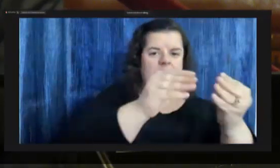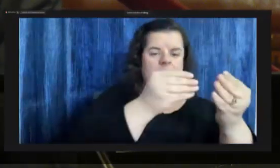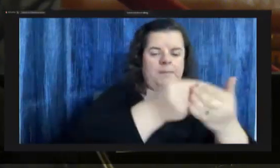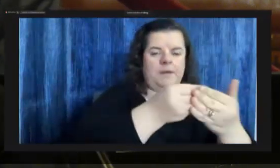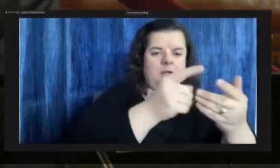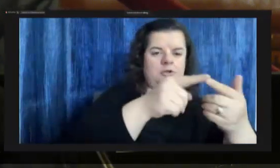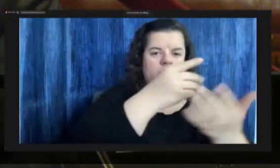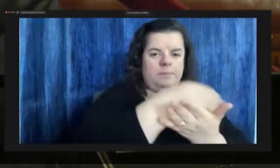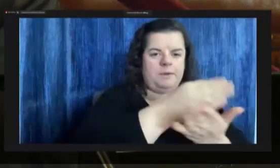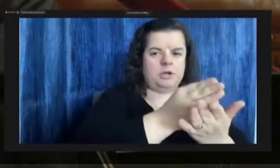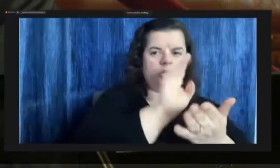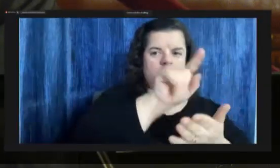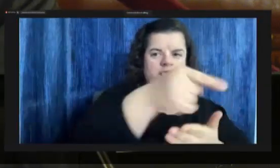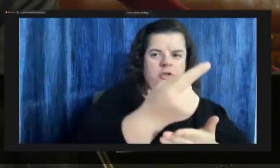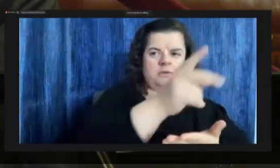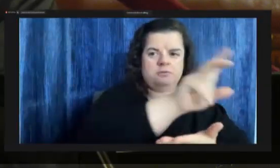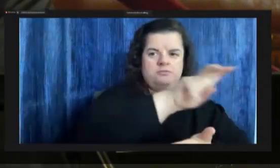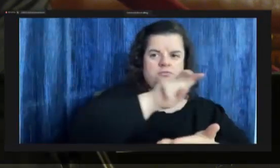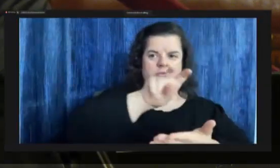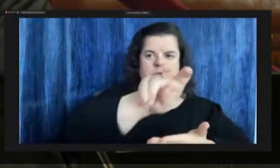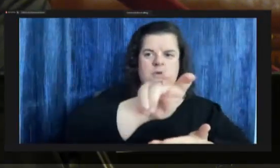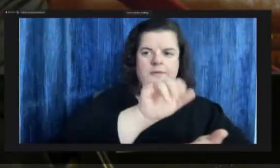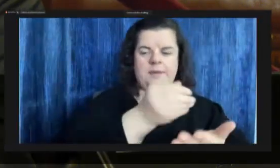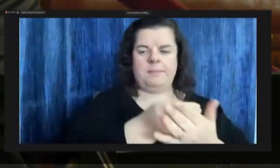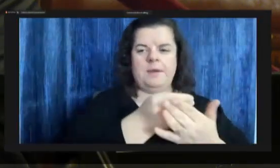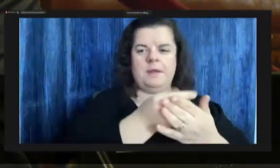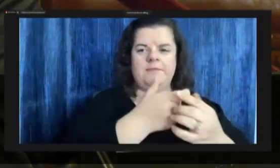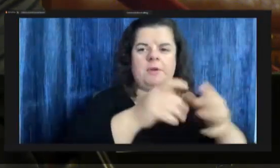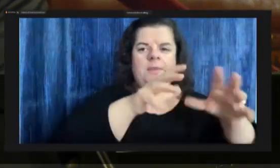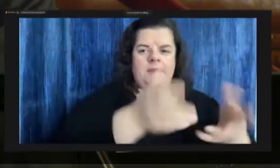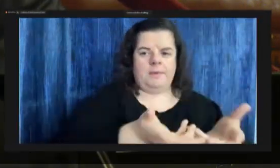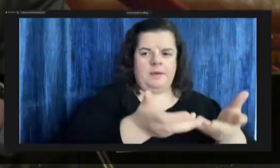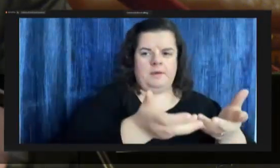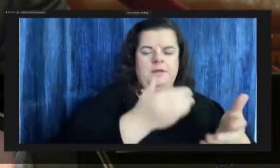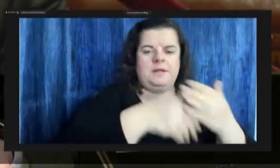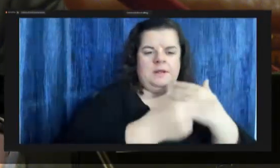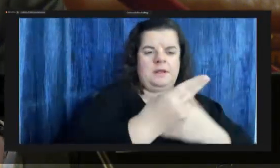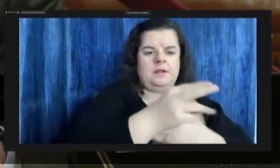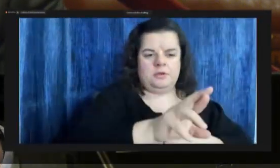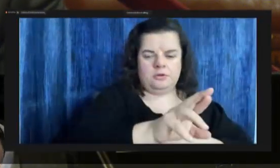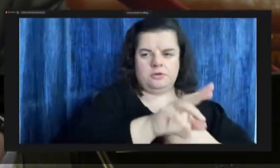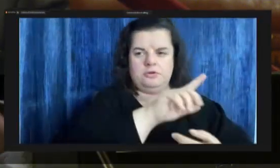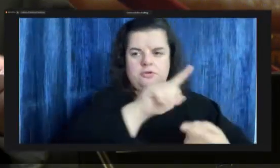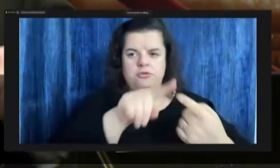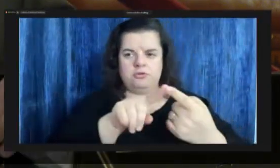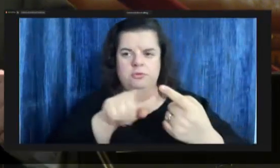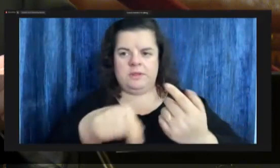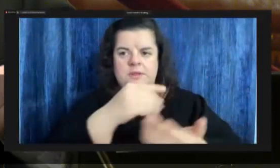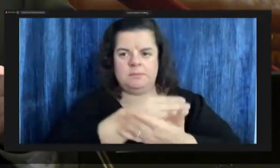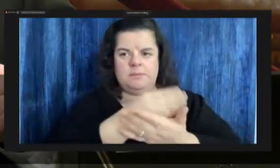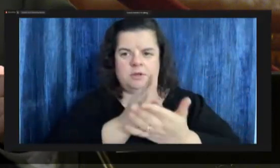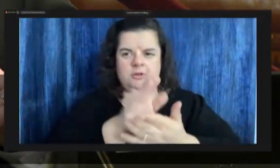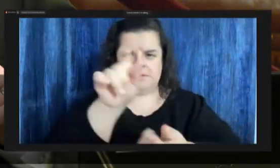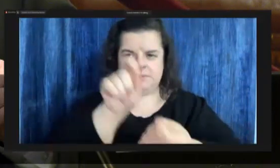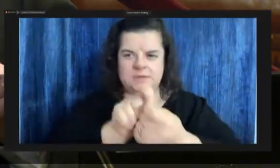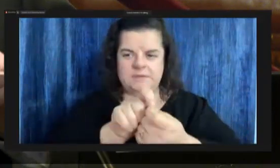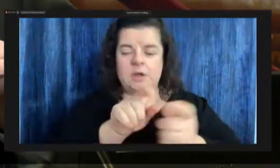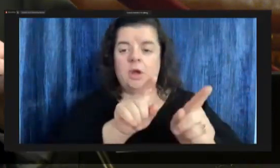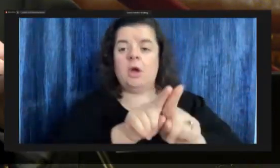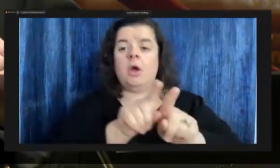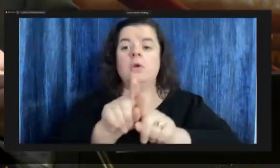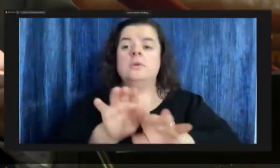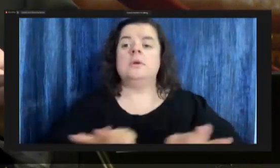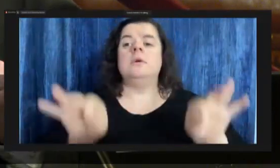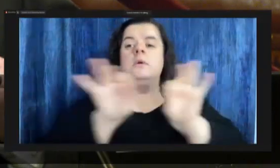just reallocates that amount from the pot in human resources to these budgets. And also it's important to point